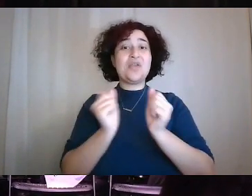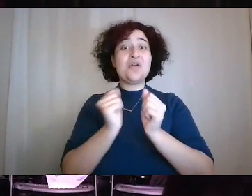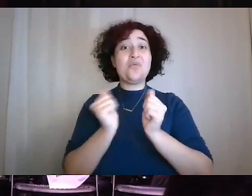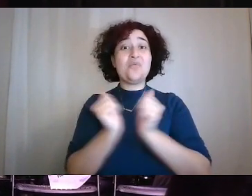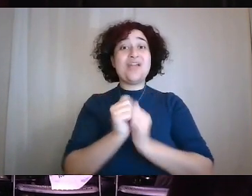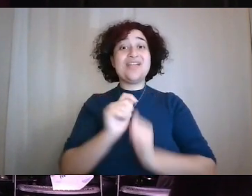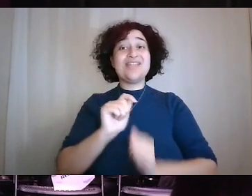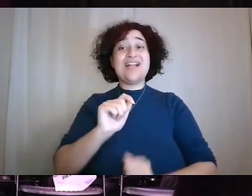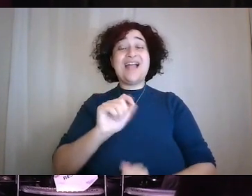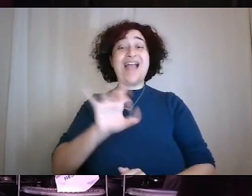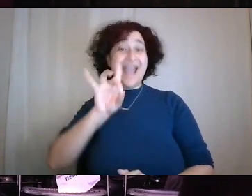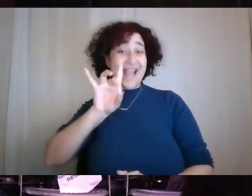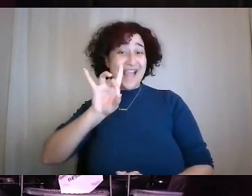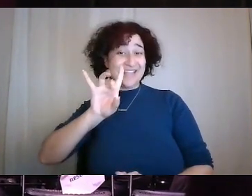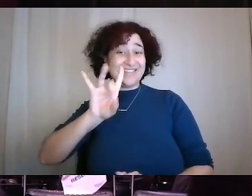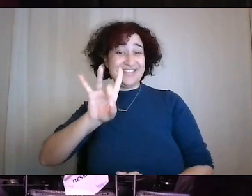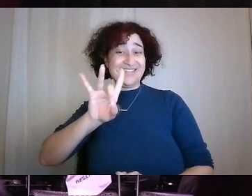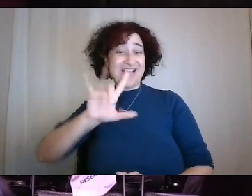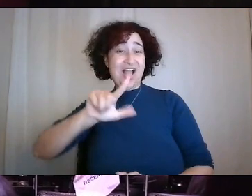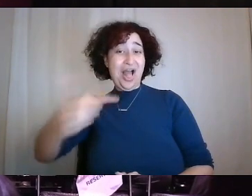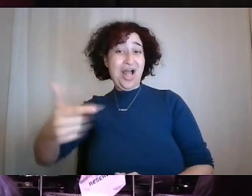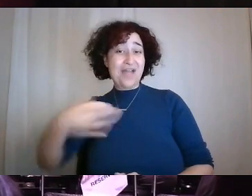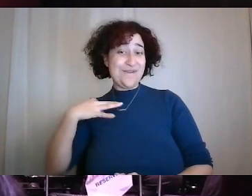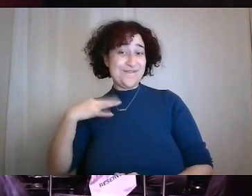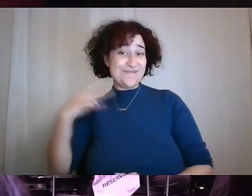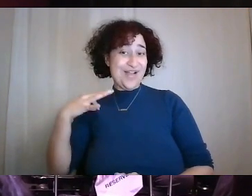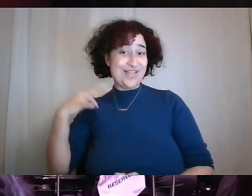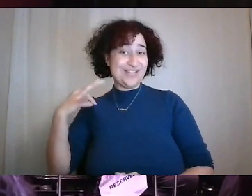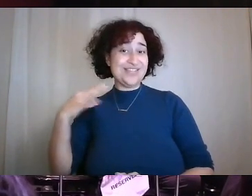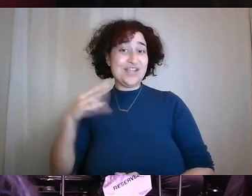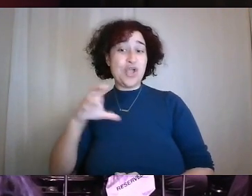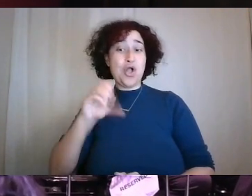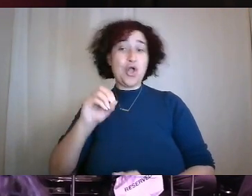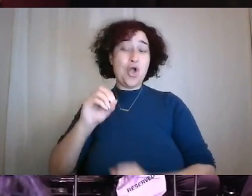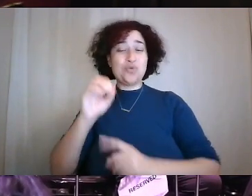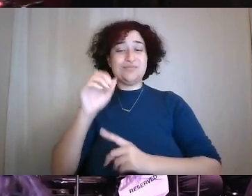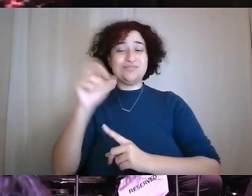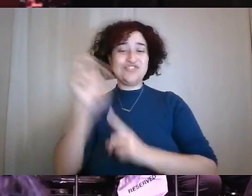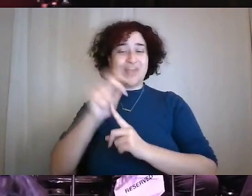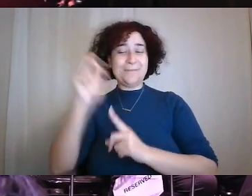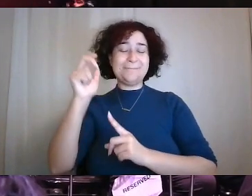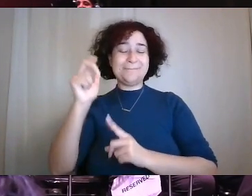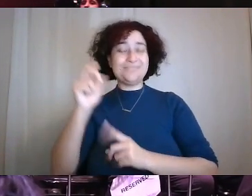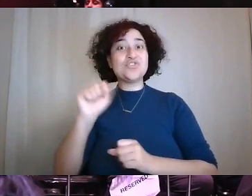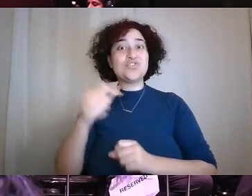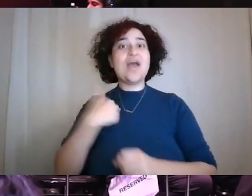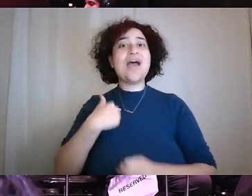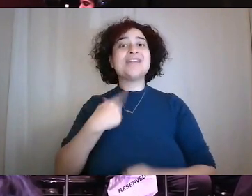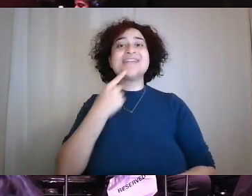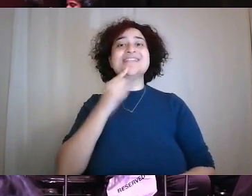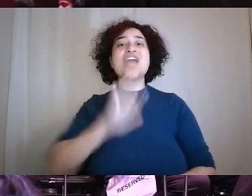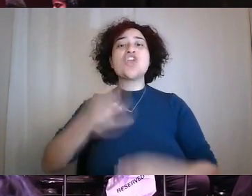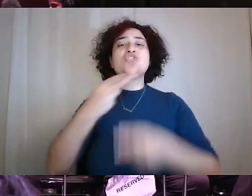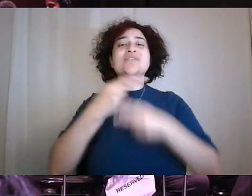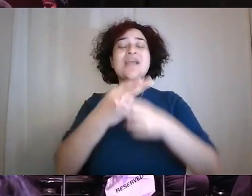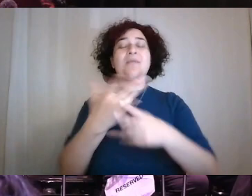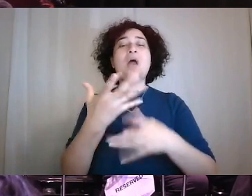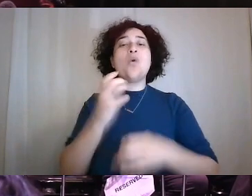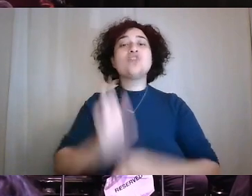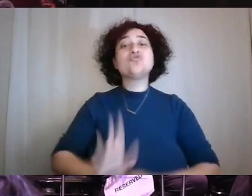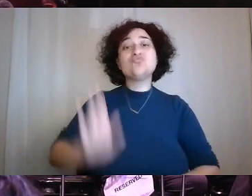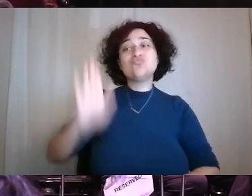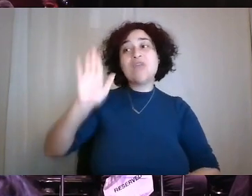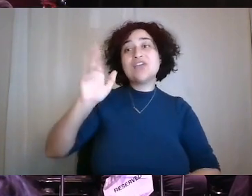eight other volunteer co-champions. So as I call your name, I want you to raise or wave your hand as you're